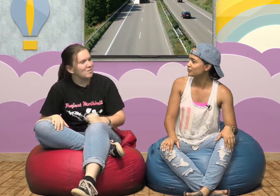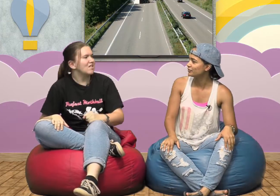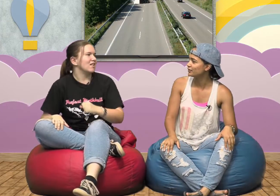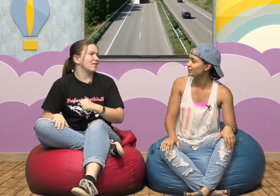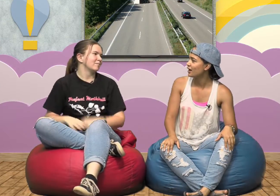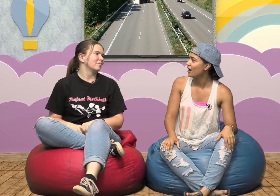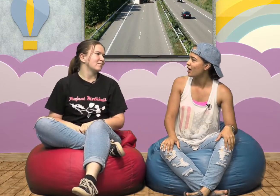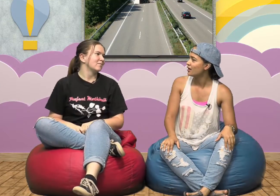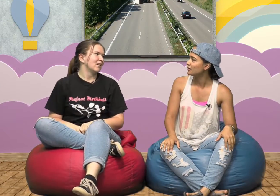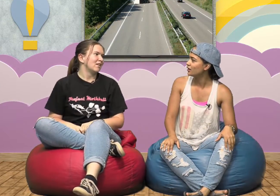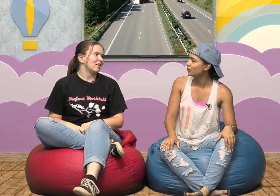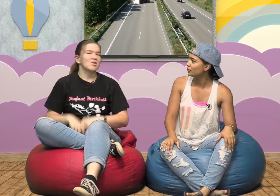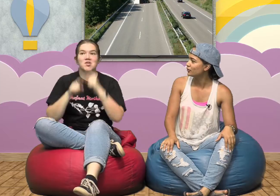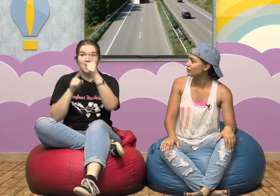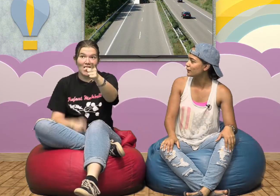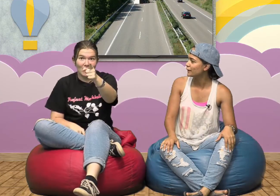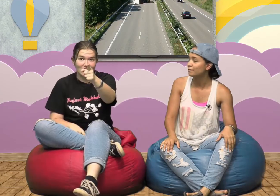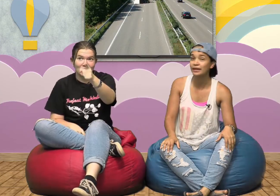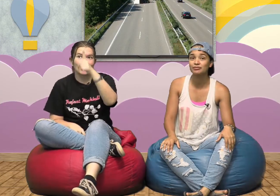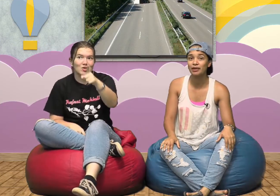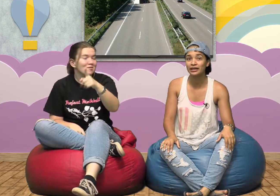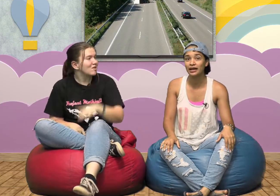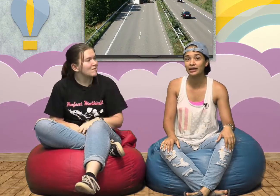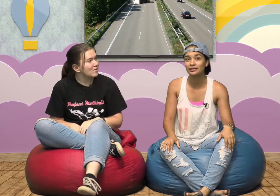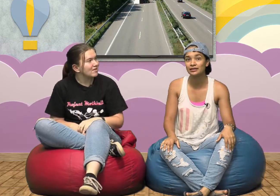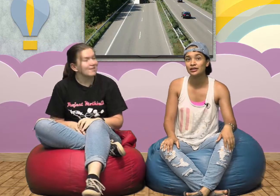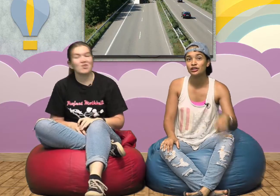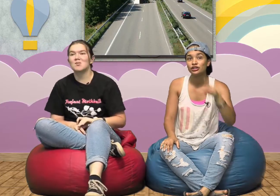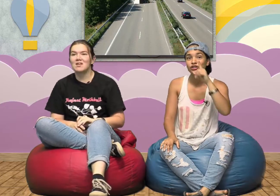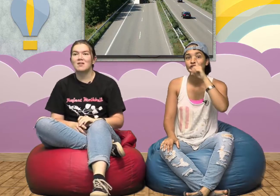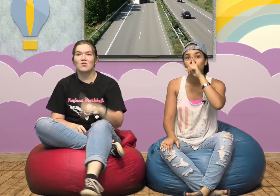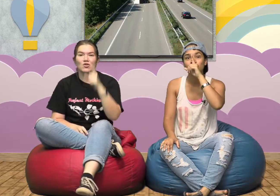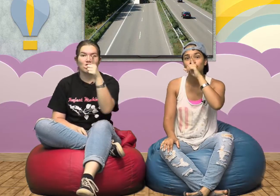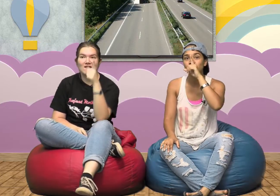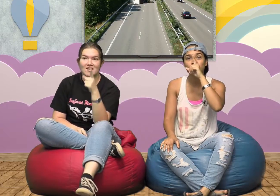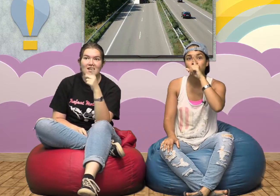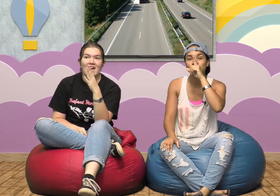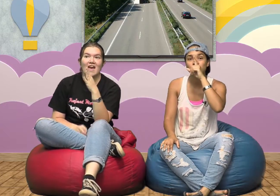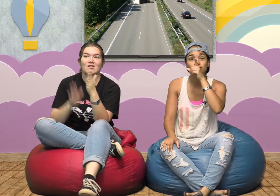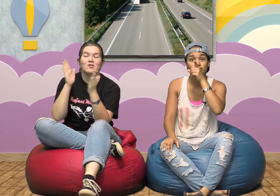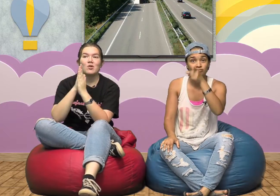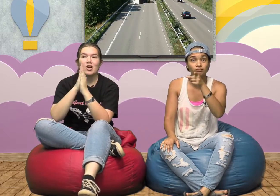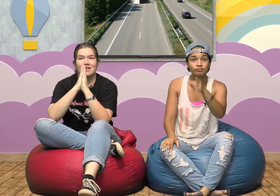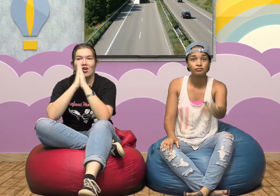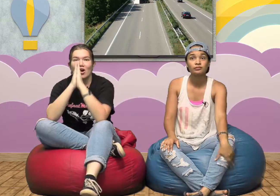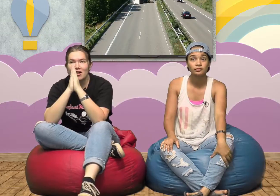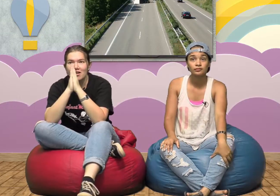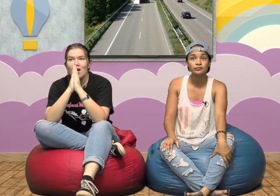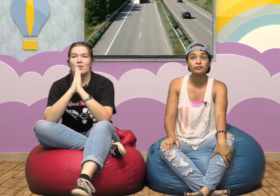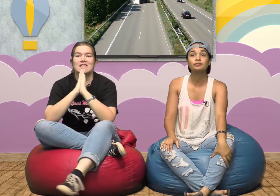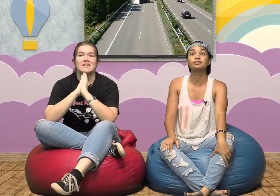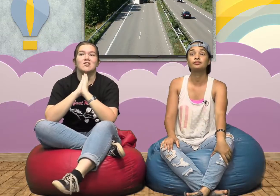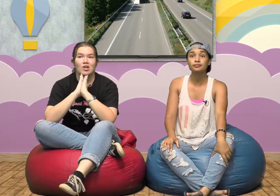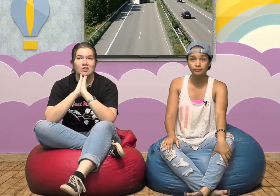was speeding. No. Which is bad. That You is shouldn't bad, be guys. speeding. There are speed limits for a reason. And if you are in a